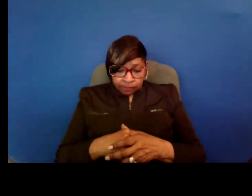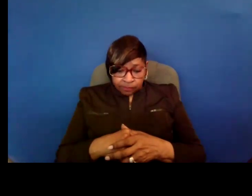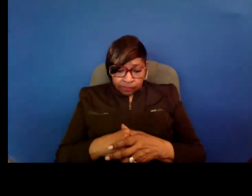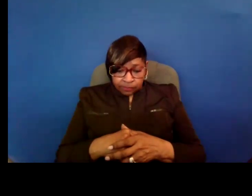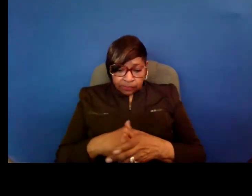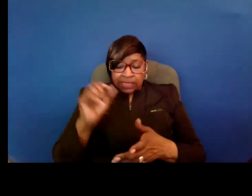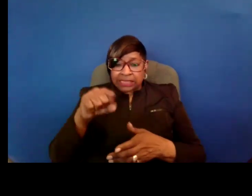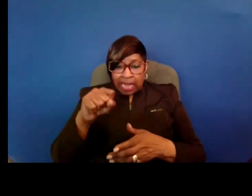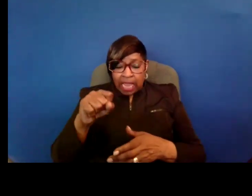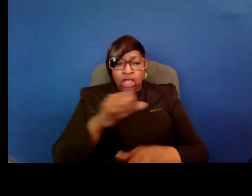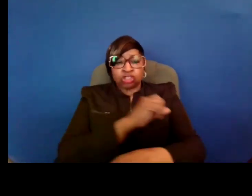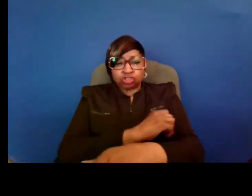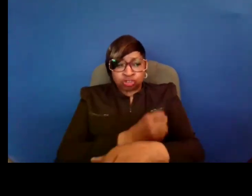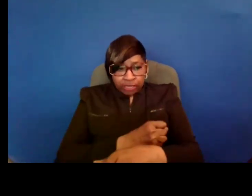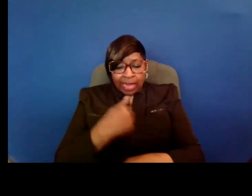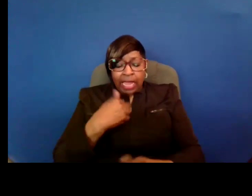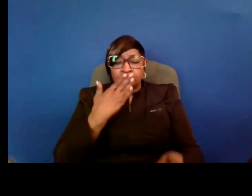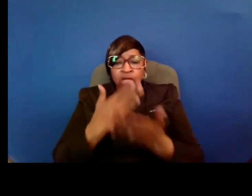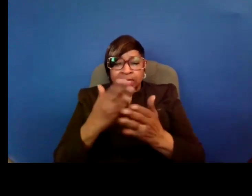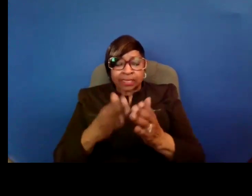And yeah, strengths. I'm good at